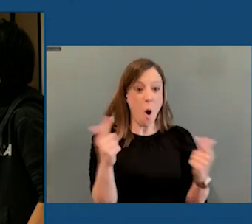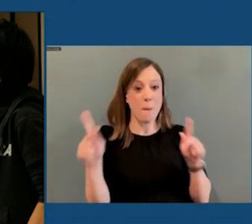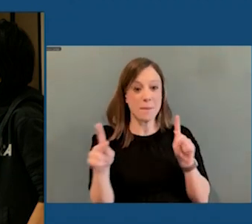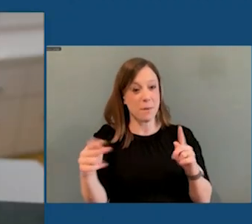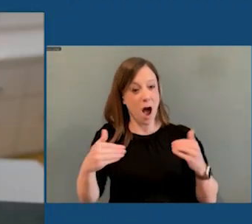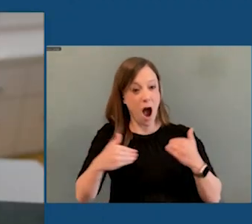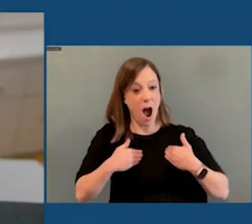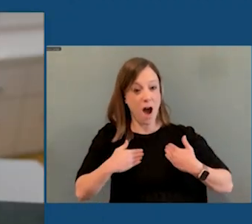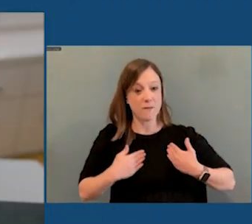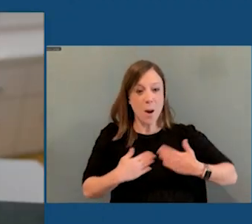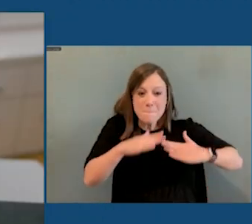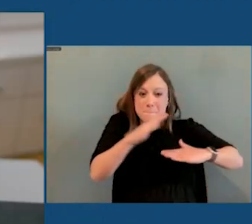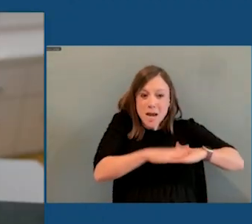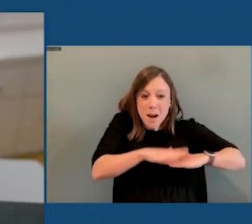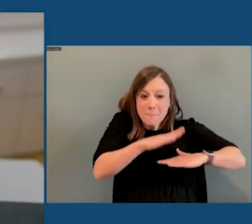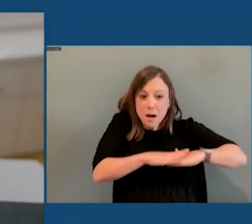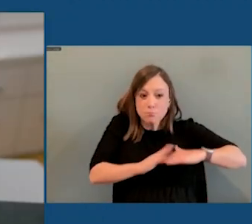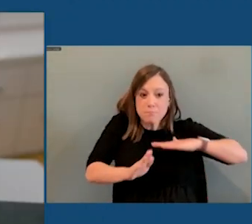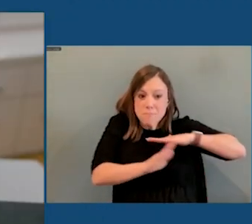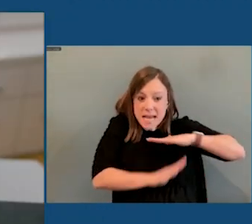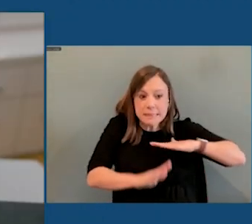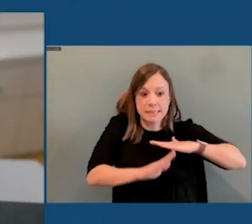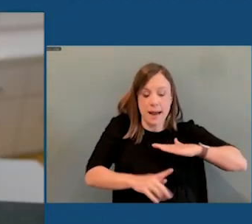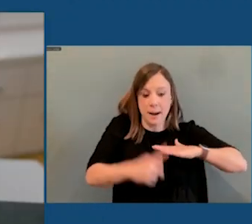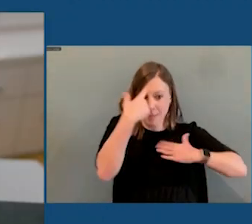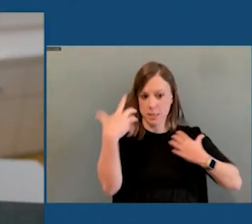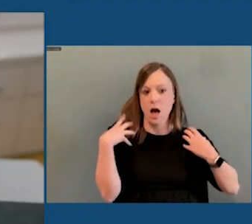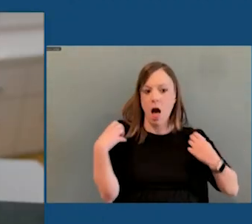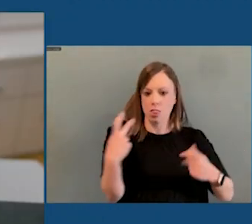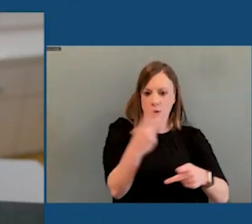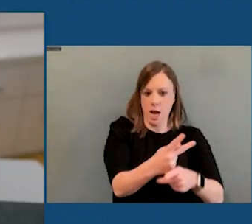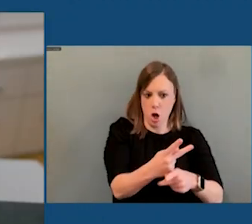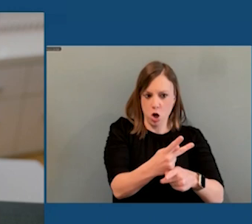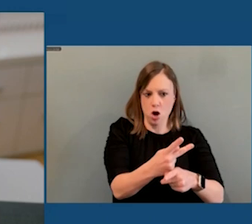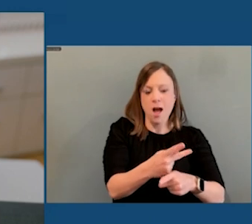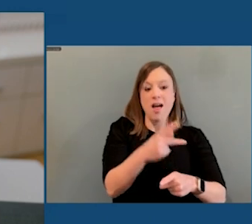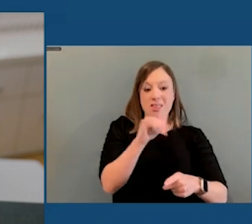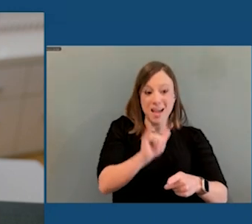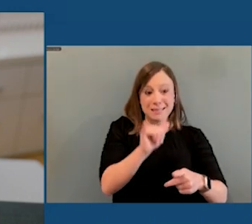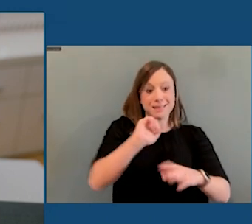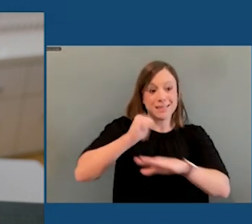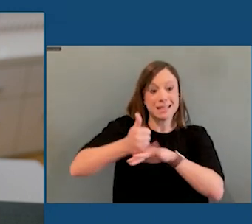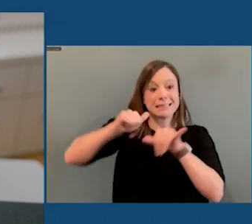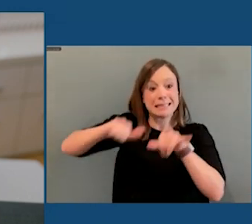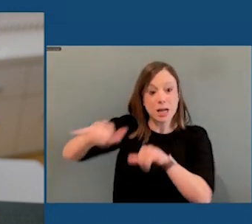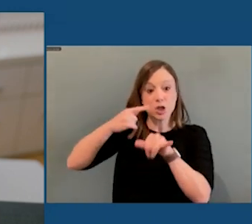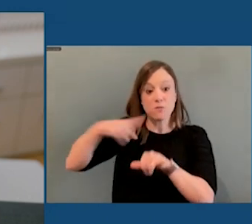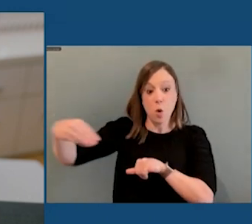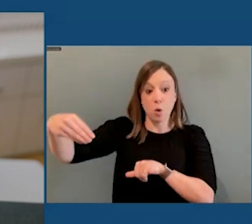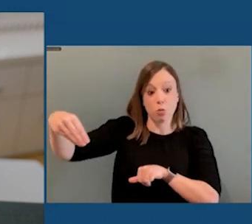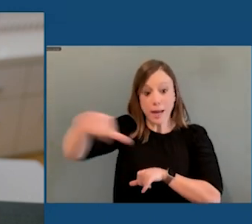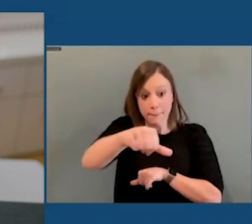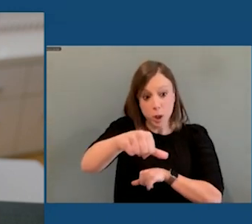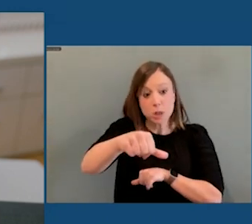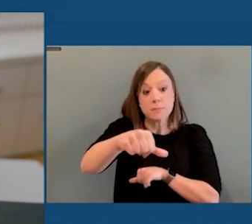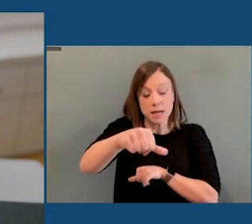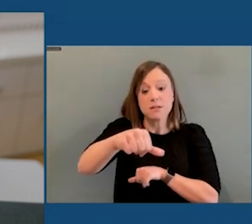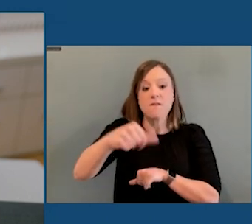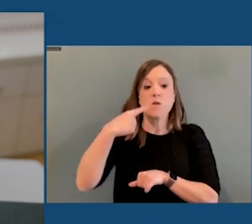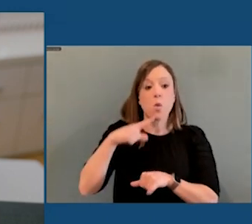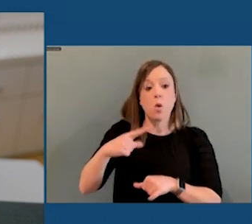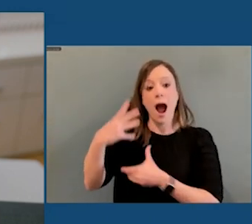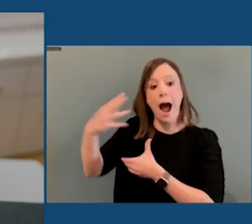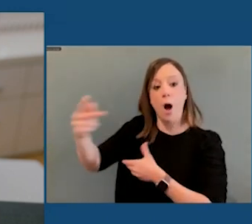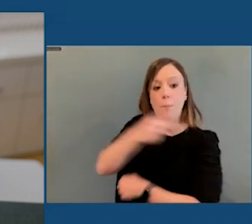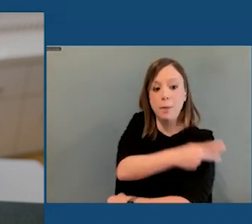care. How? By setting standards for reimbursement rates for outpatient services and issuing new regulations